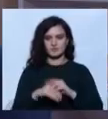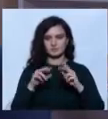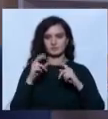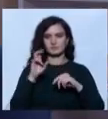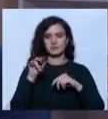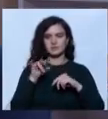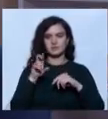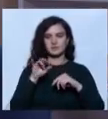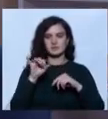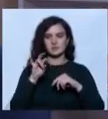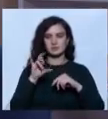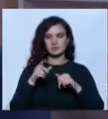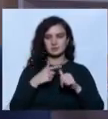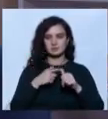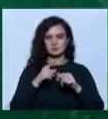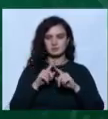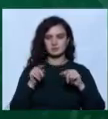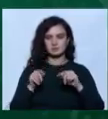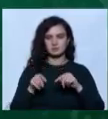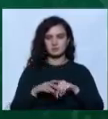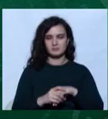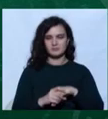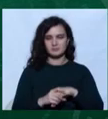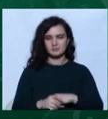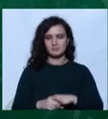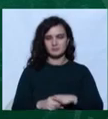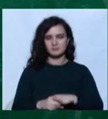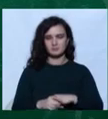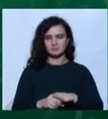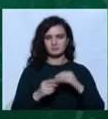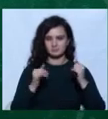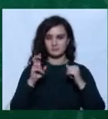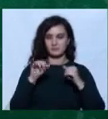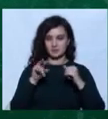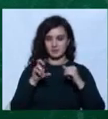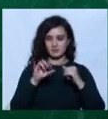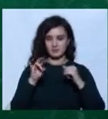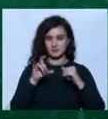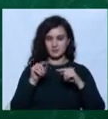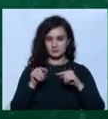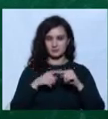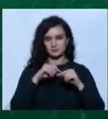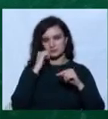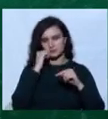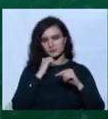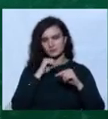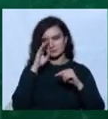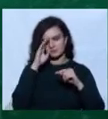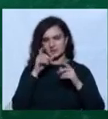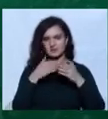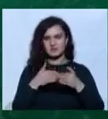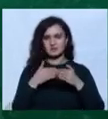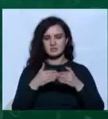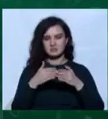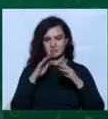Billy Bones. What a name that is. That's a great name. Now, Billy Bones is the old seaman who stays